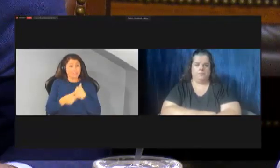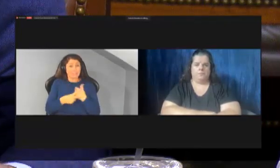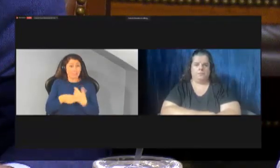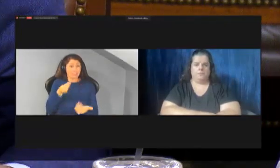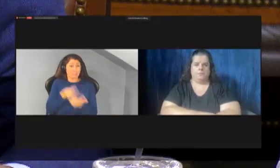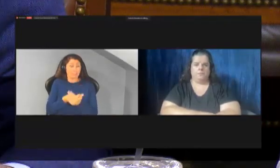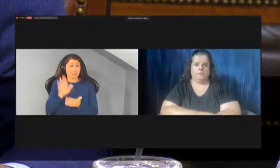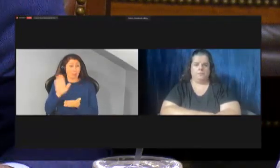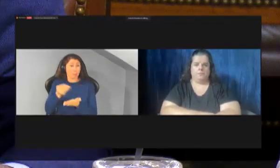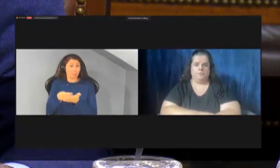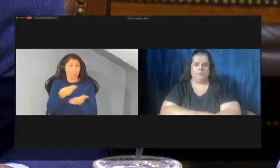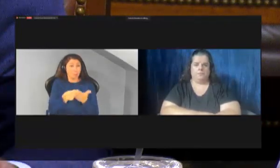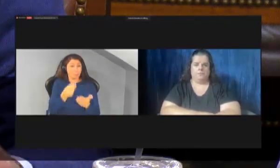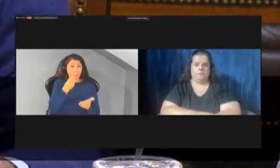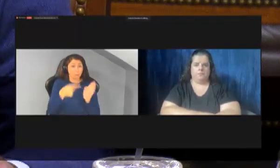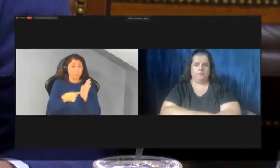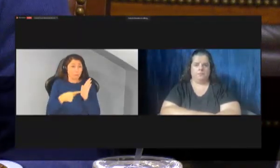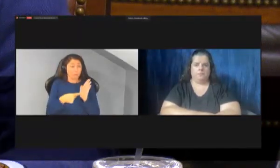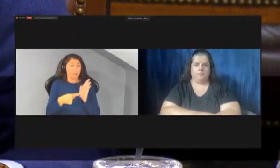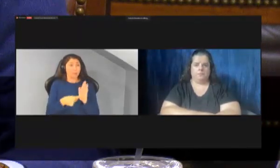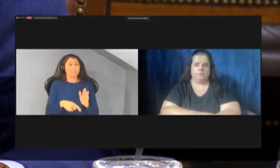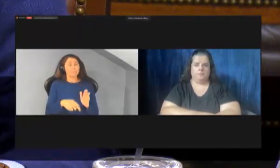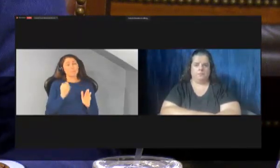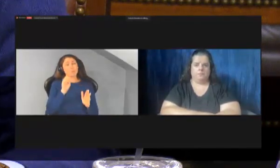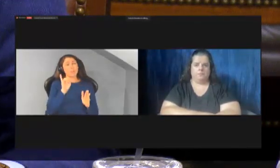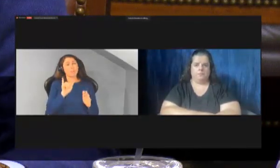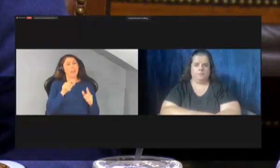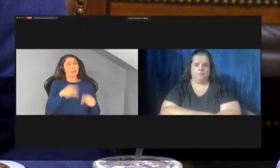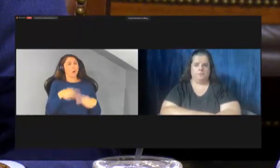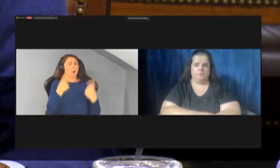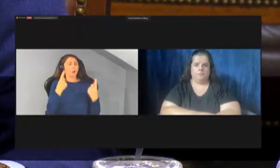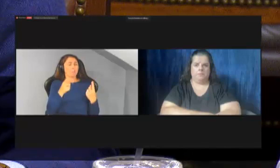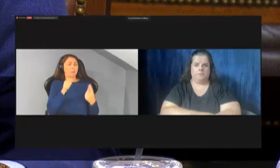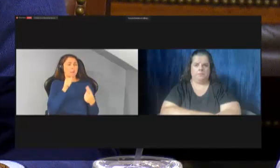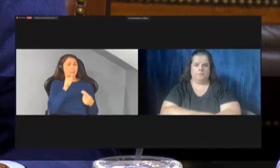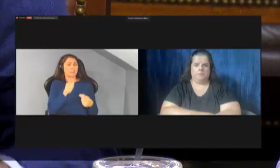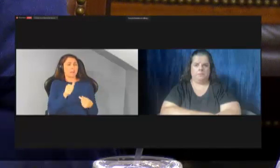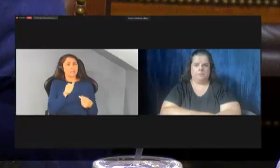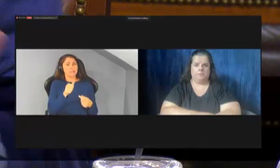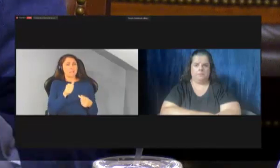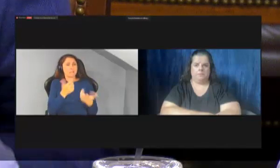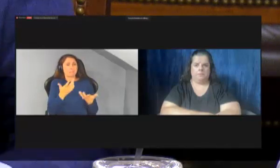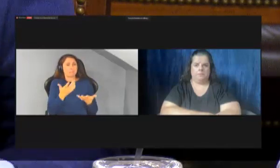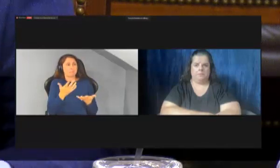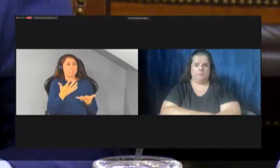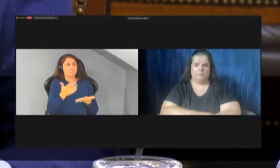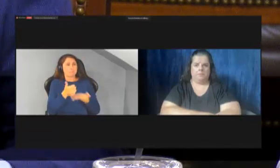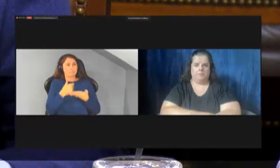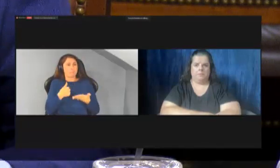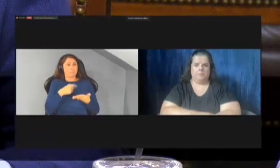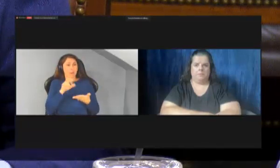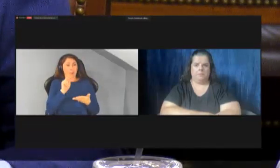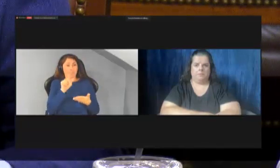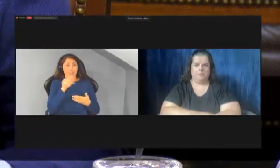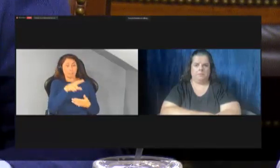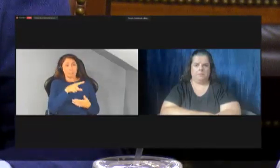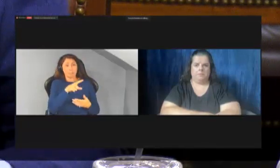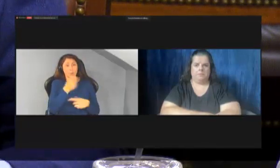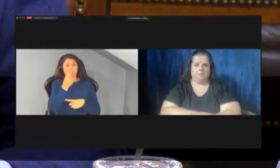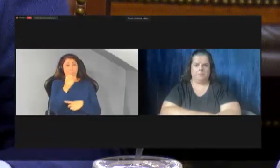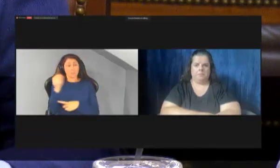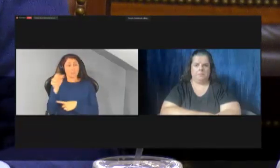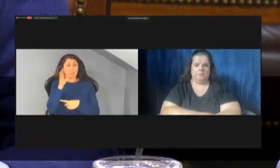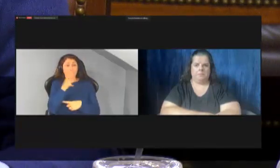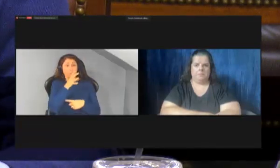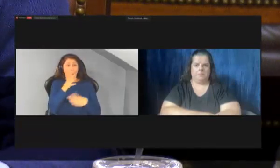bills. So that argument doesn't hold up for me, I will tell you, unless you're going to protest the farmers across America and everybody